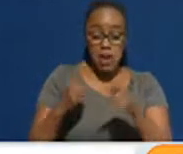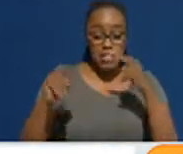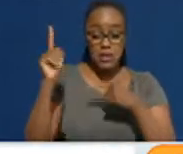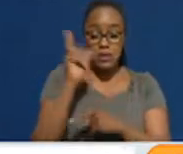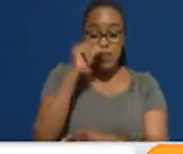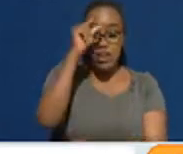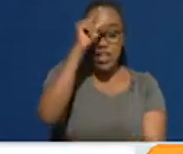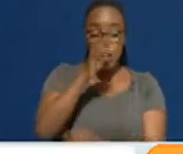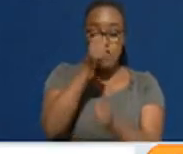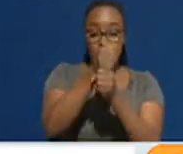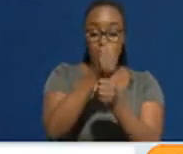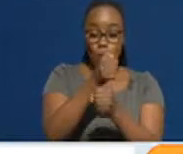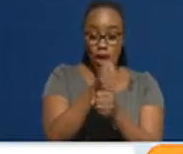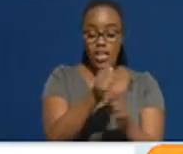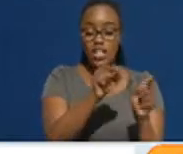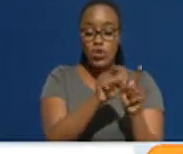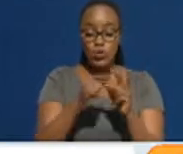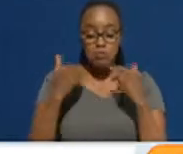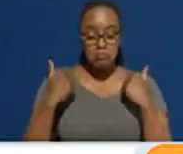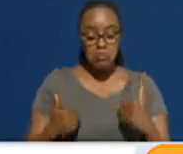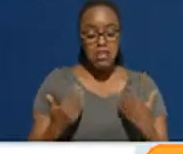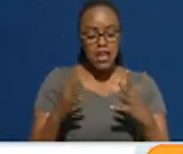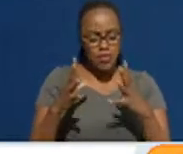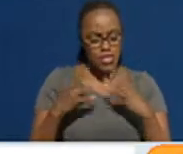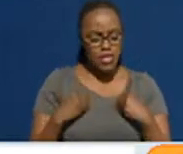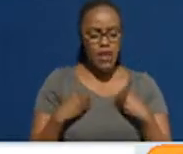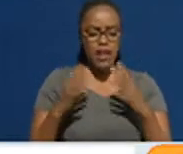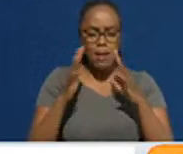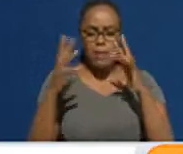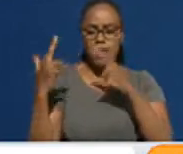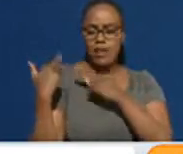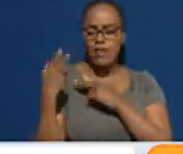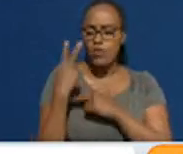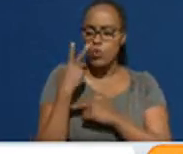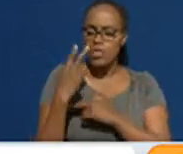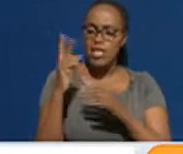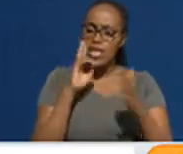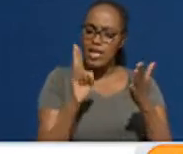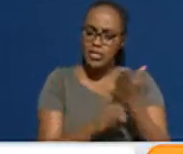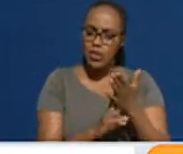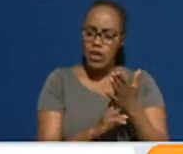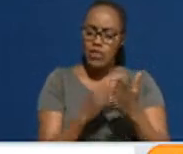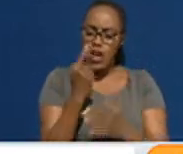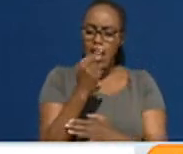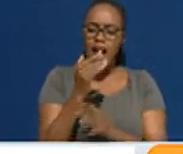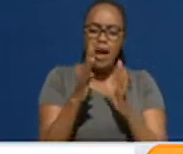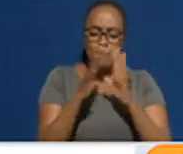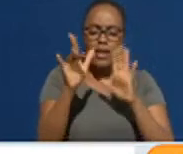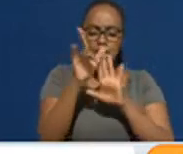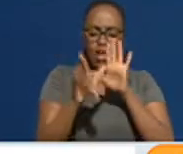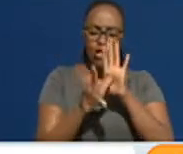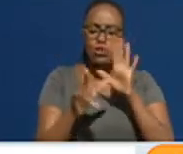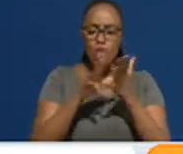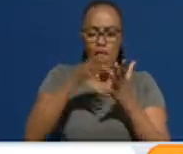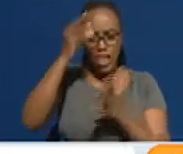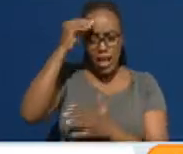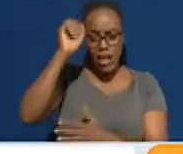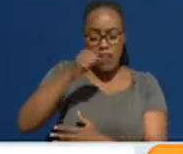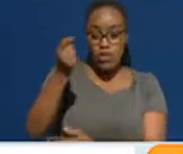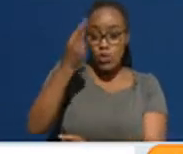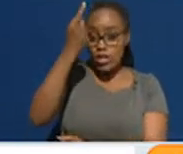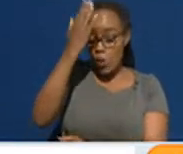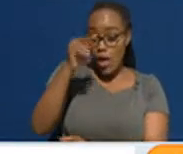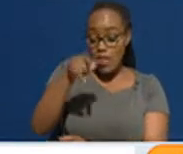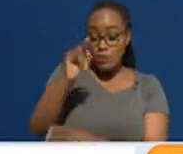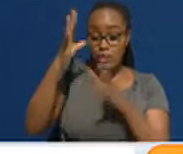at governor worked. And for me, I take it as a huge mandate. In fact, if you look at the results, there are a lot of lessons to learn from it. I want to understand why they